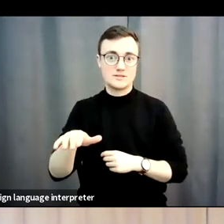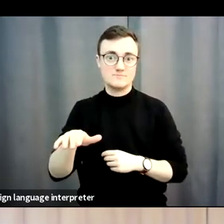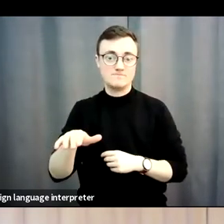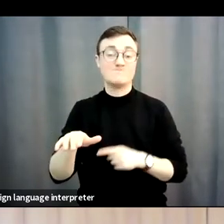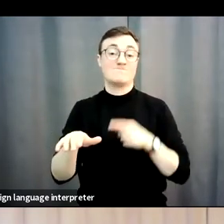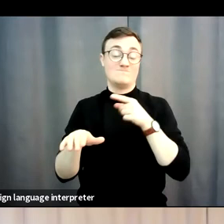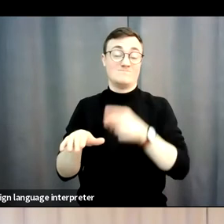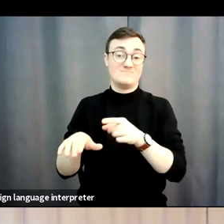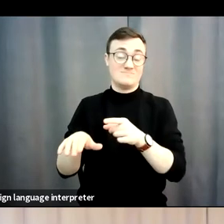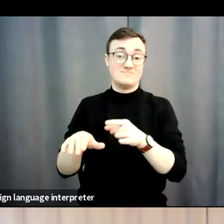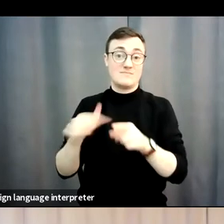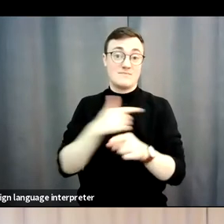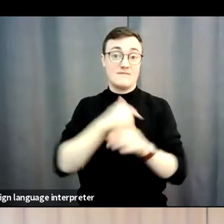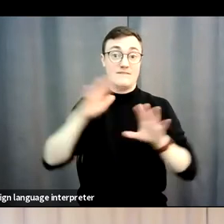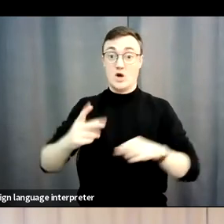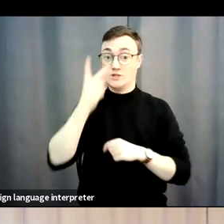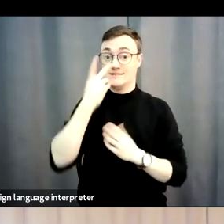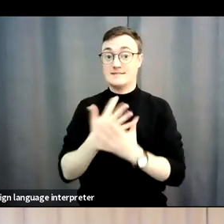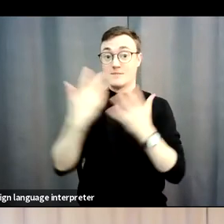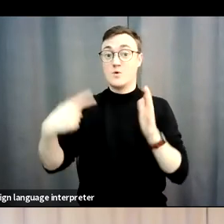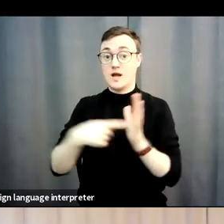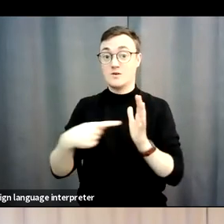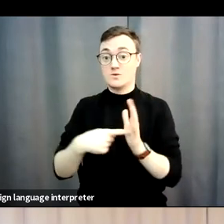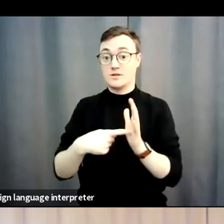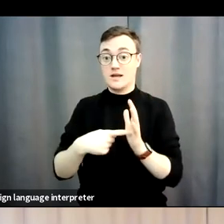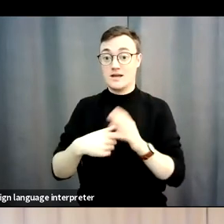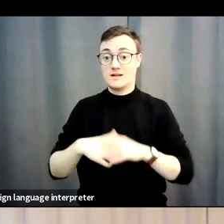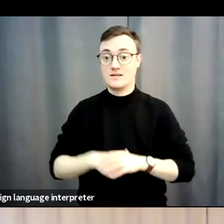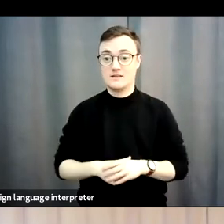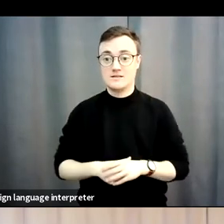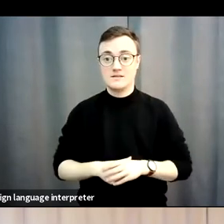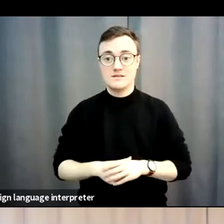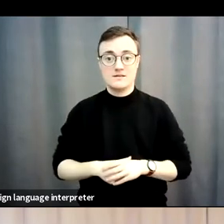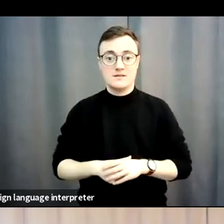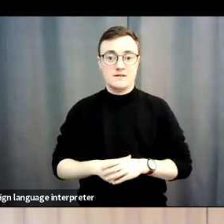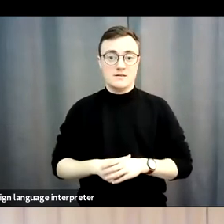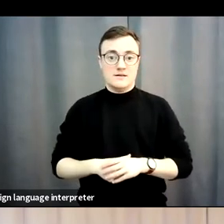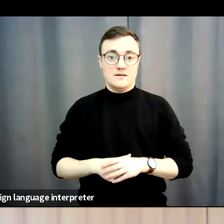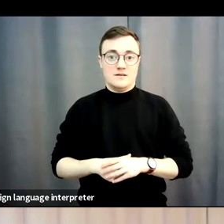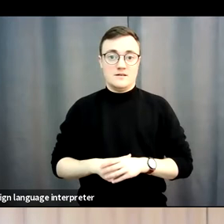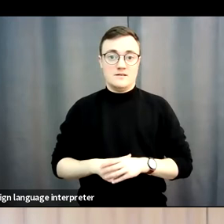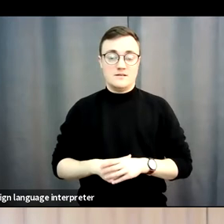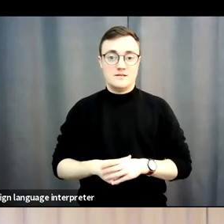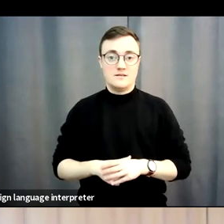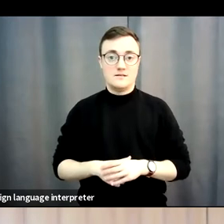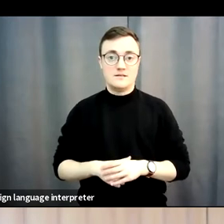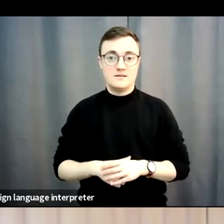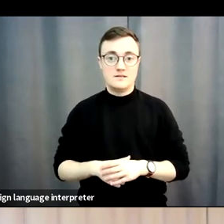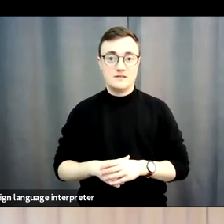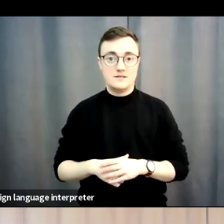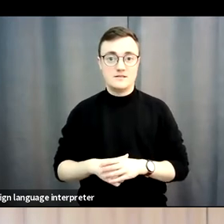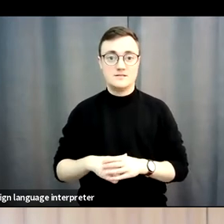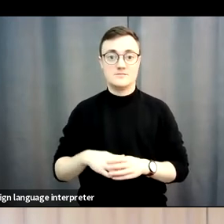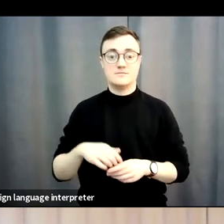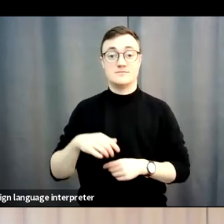pointed out by youth delegates involved in this project all along. And we quote them